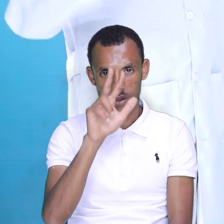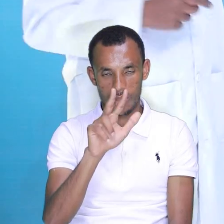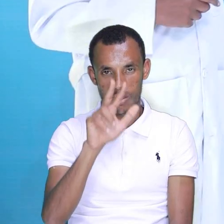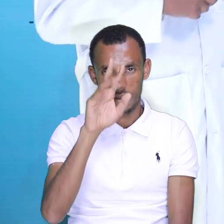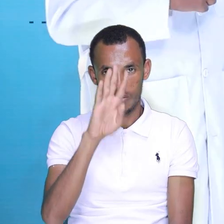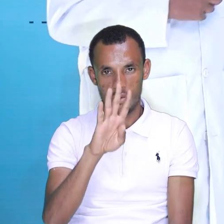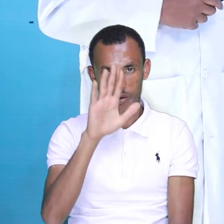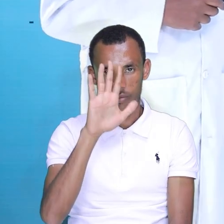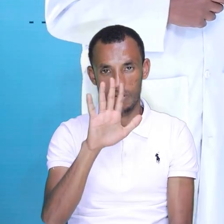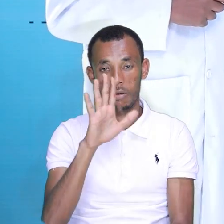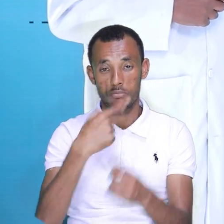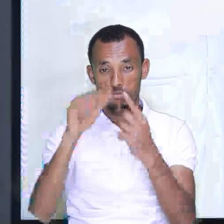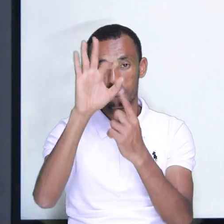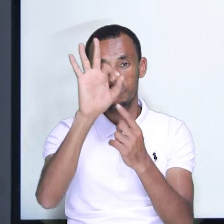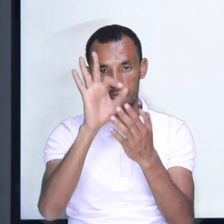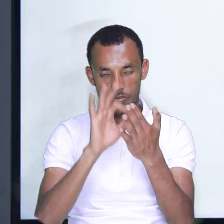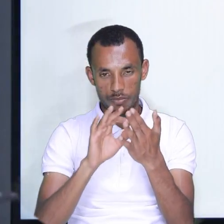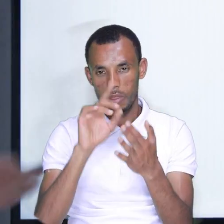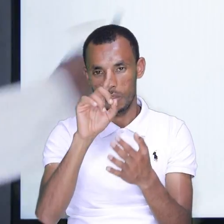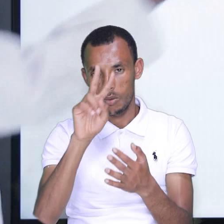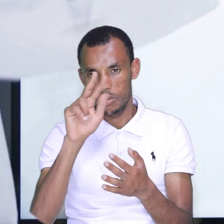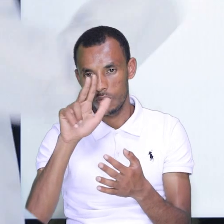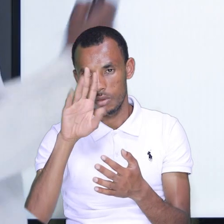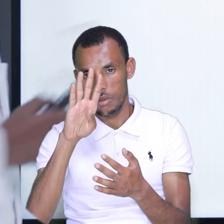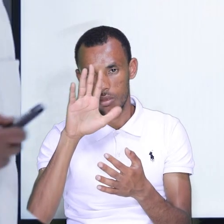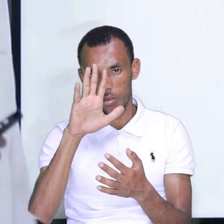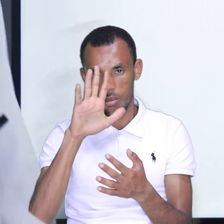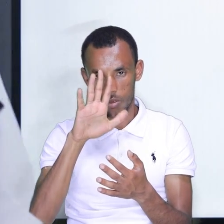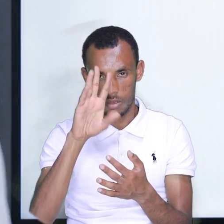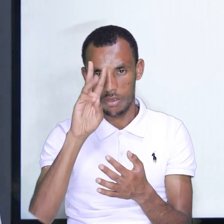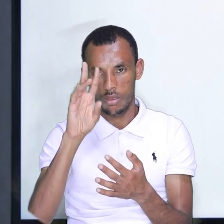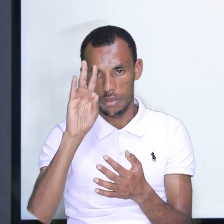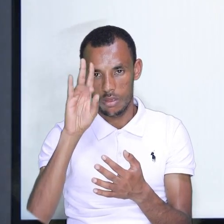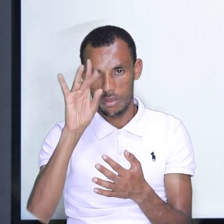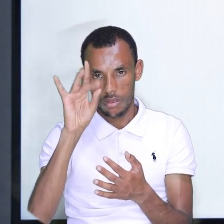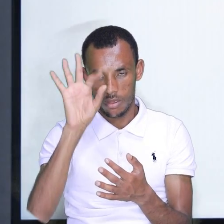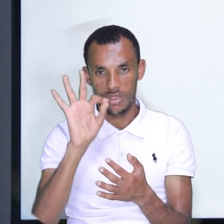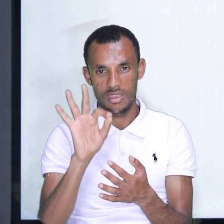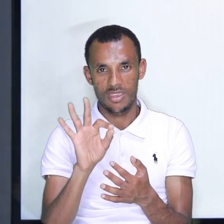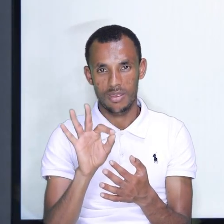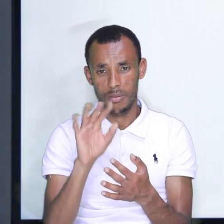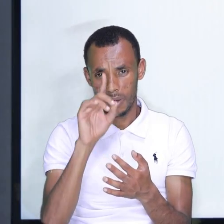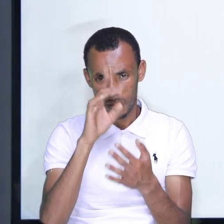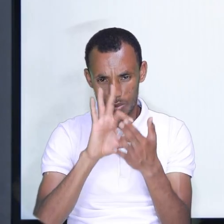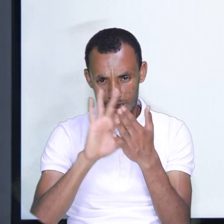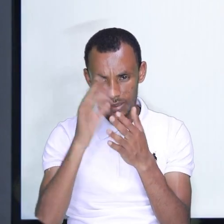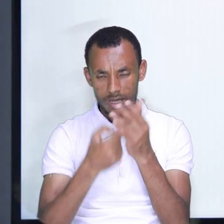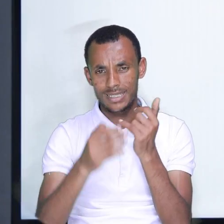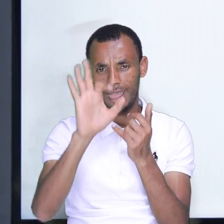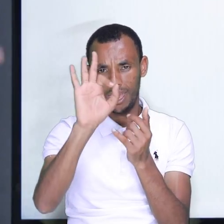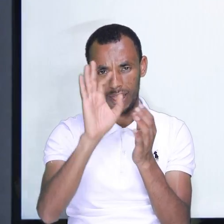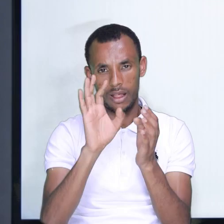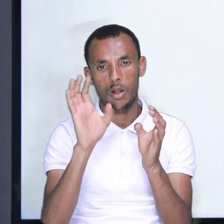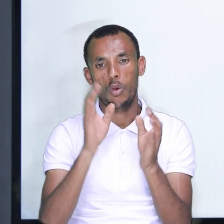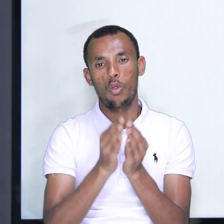3 up to number 9. So we have 9 lottery tickets having only 1 digit. That means